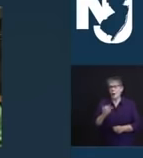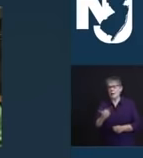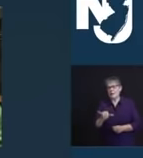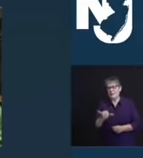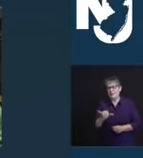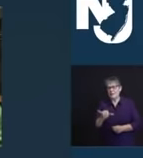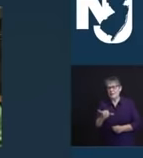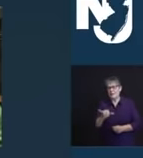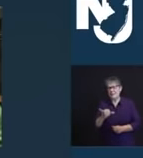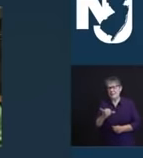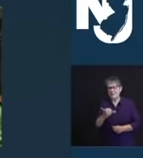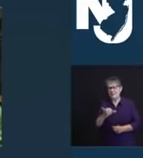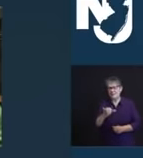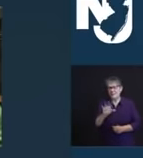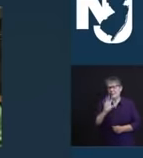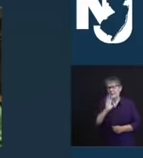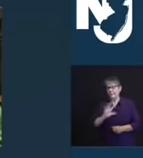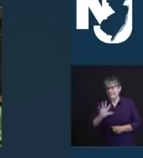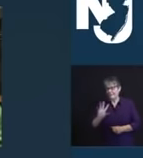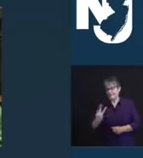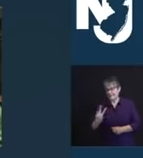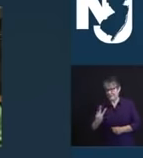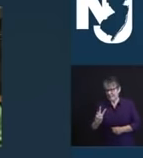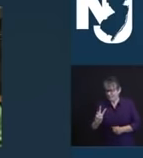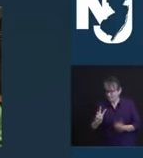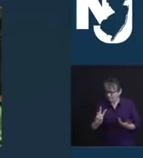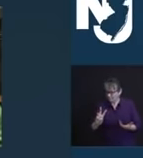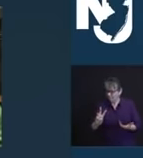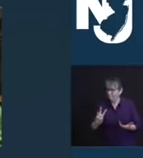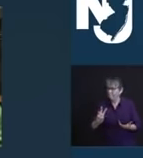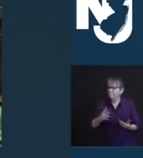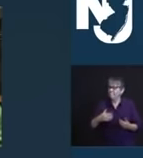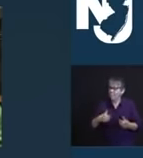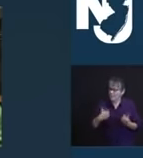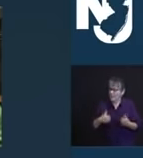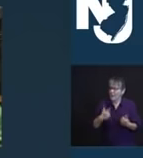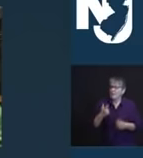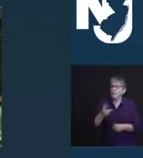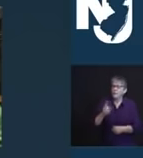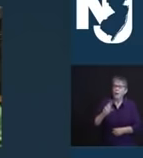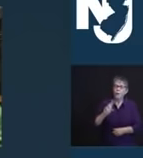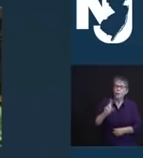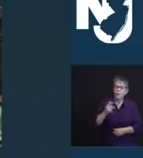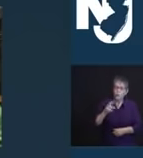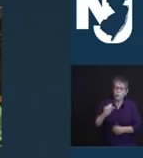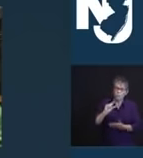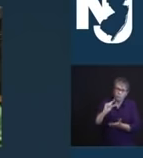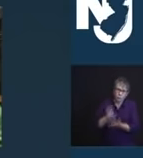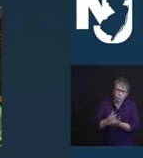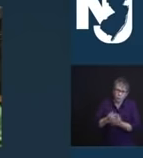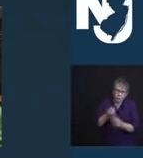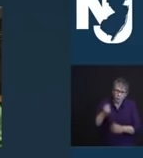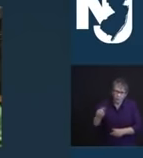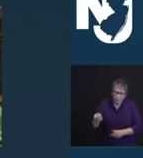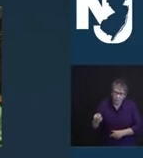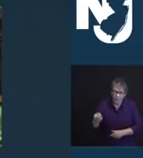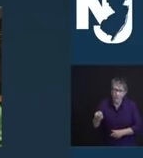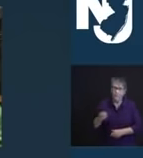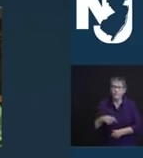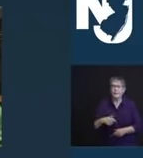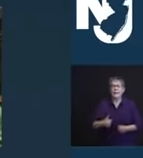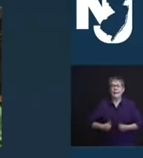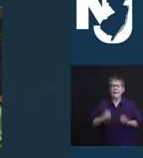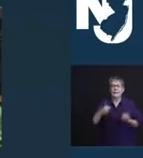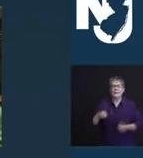Catholic High and Rutgers University. He lived in the Williamstown section of Monroe Township in Gloucester County and spent his days as a